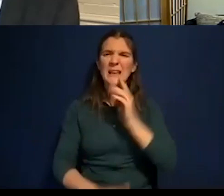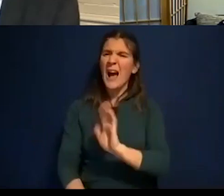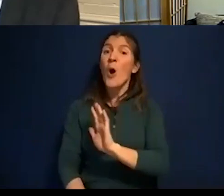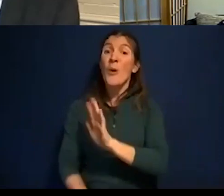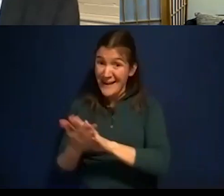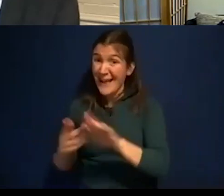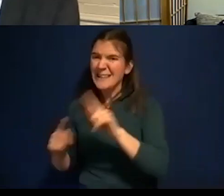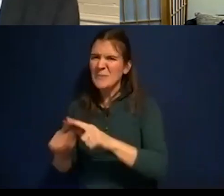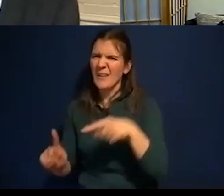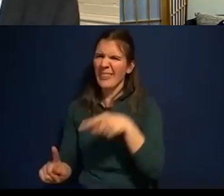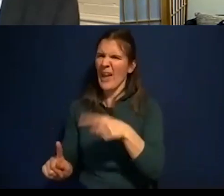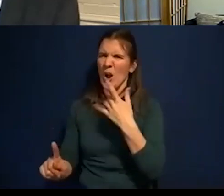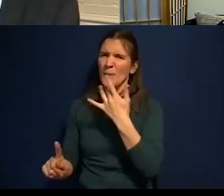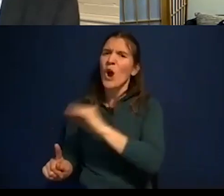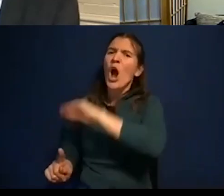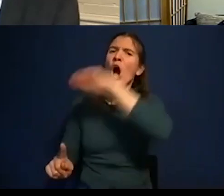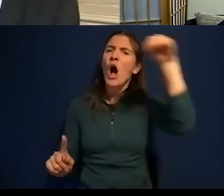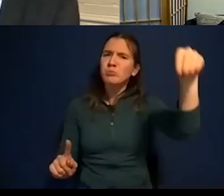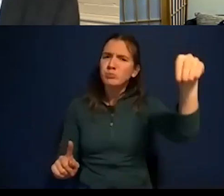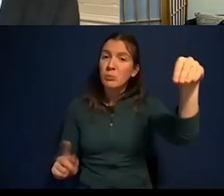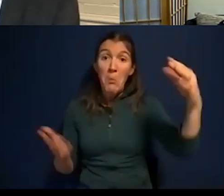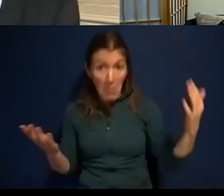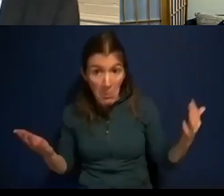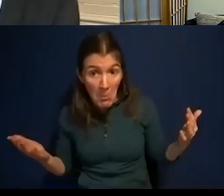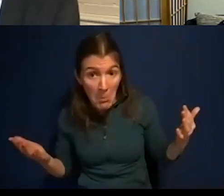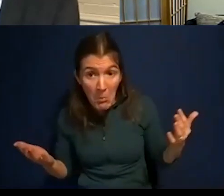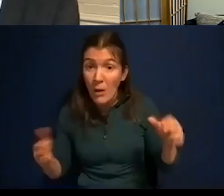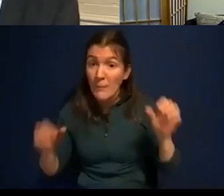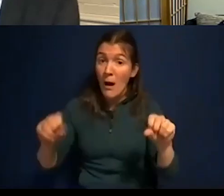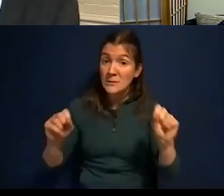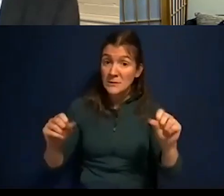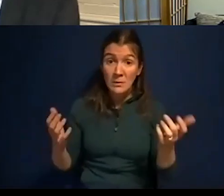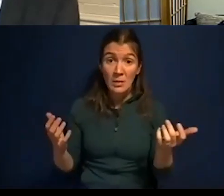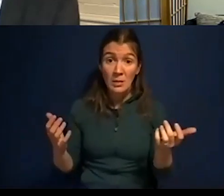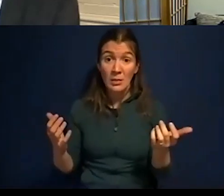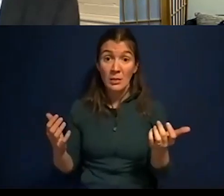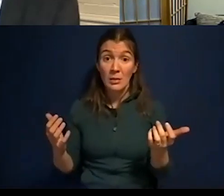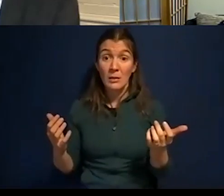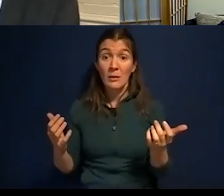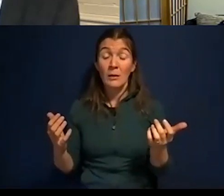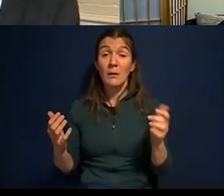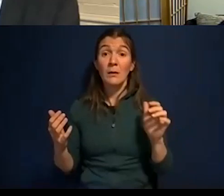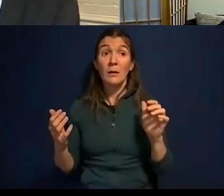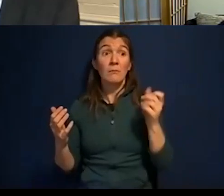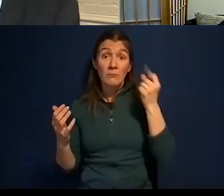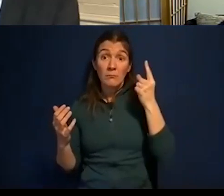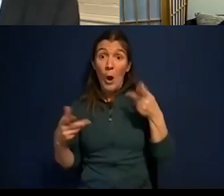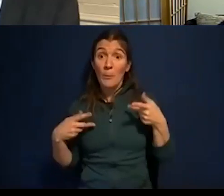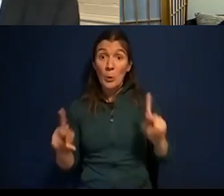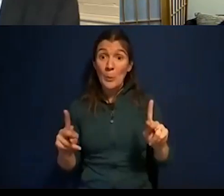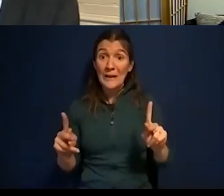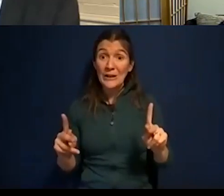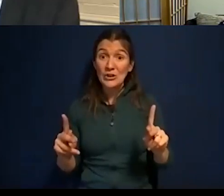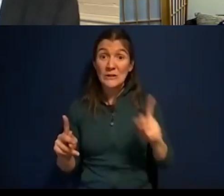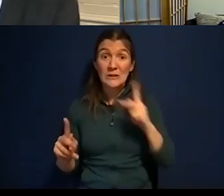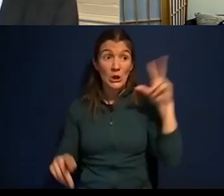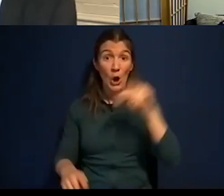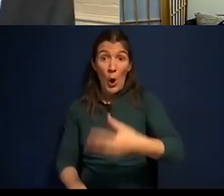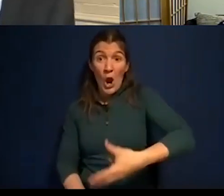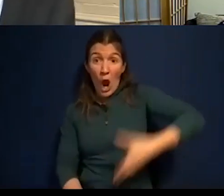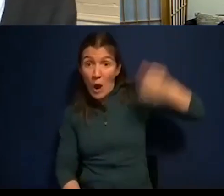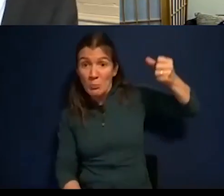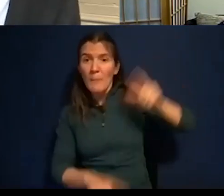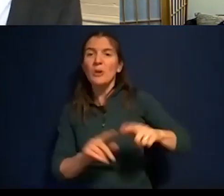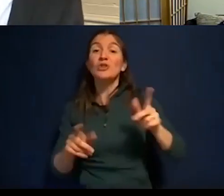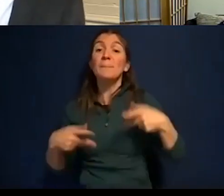nice, but why does it have to be there? Wouldn't it be great if it was over here? And there might be a time when the permission isn't revoked, but changes.